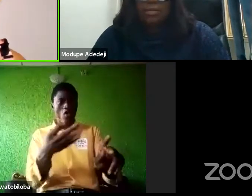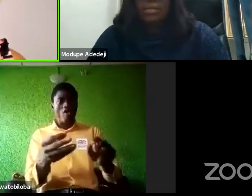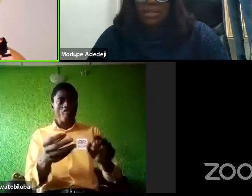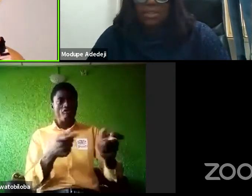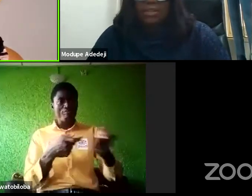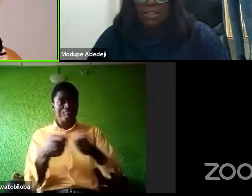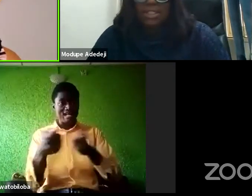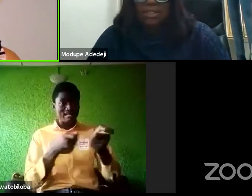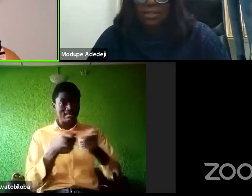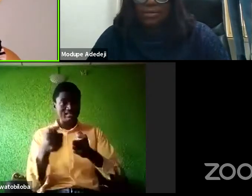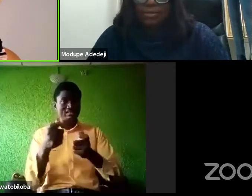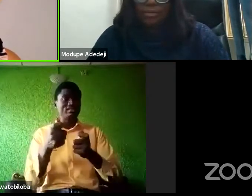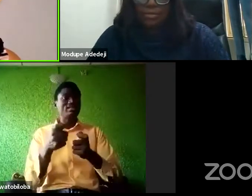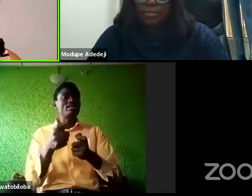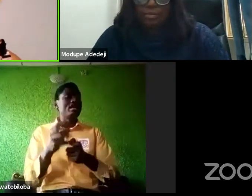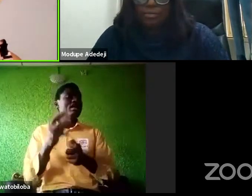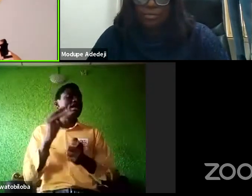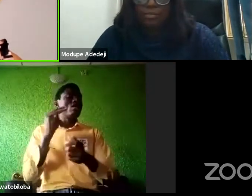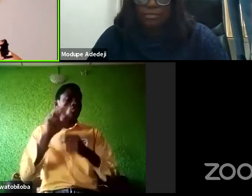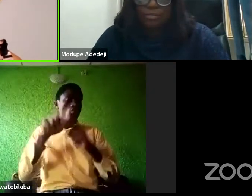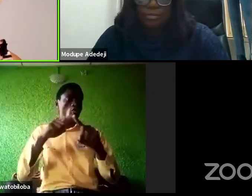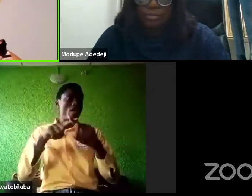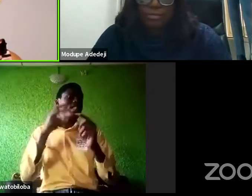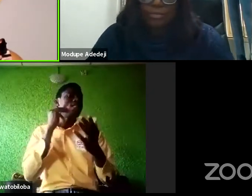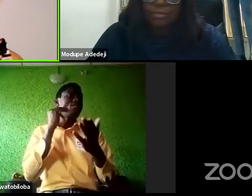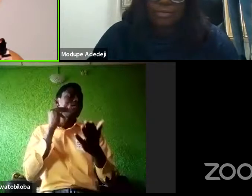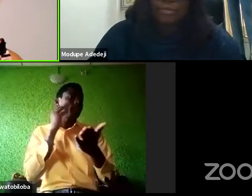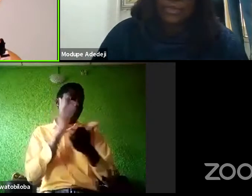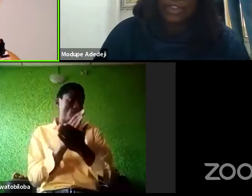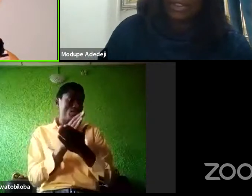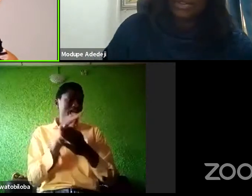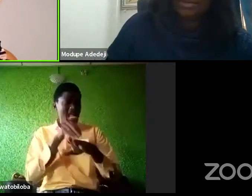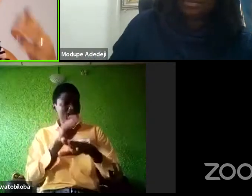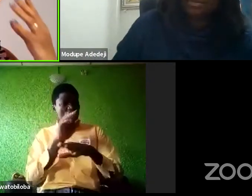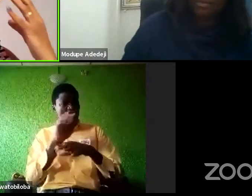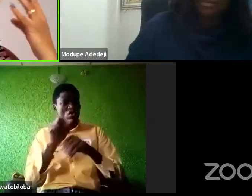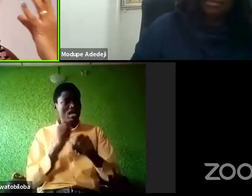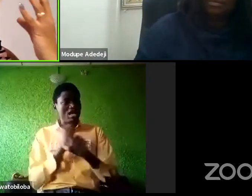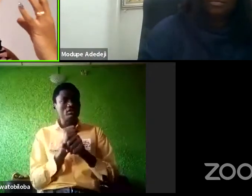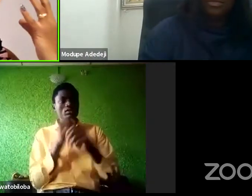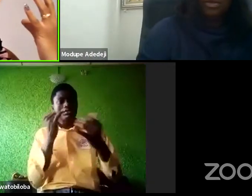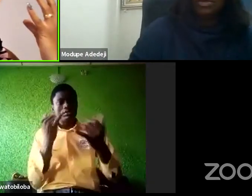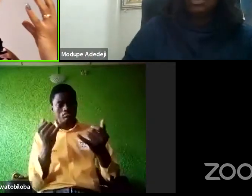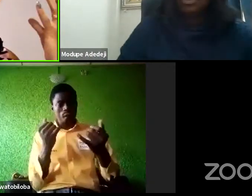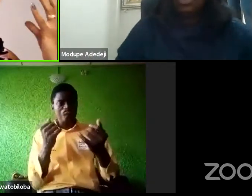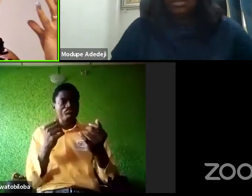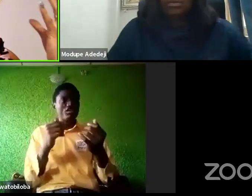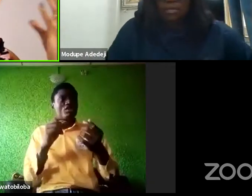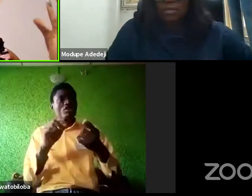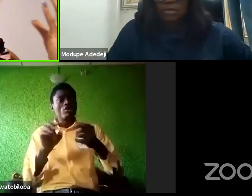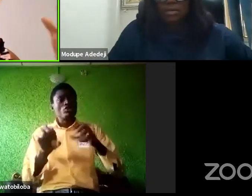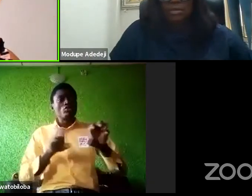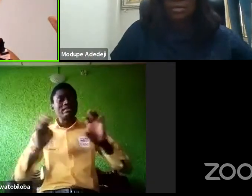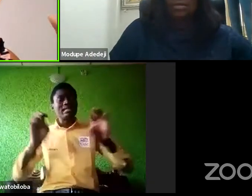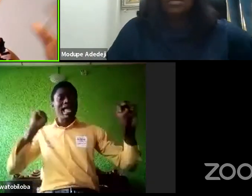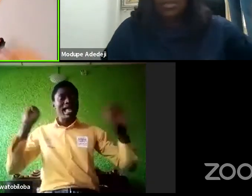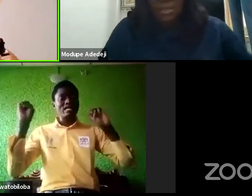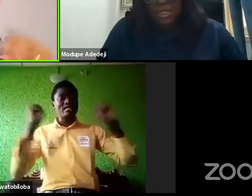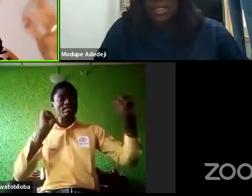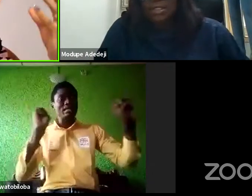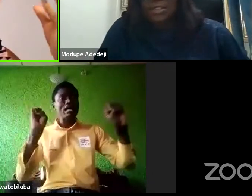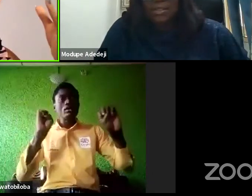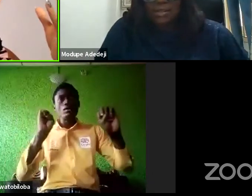menopausal age. Being active, being exercise, having our brain, work as much as it